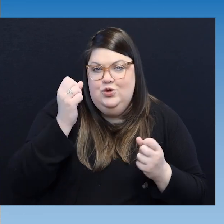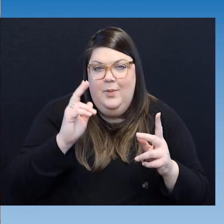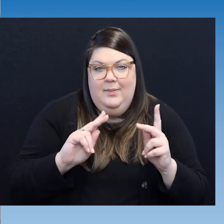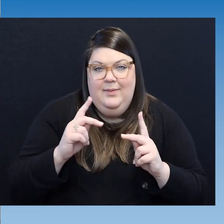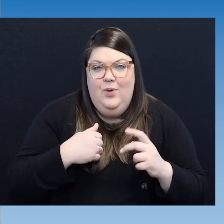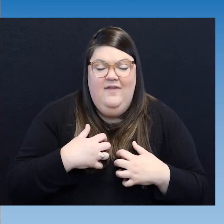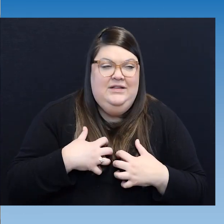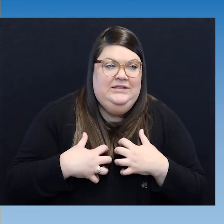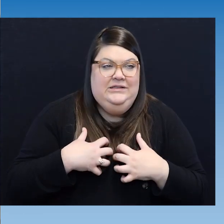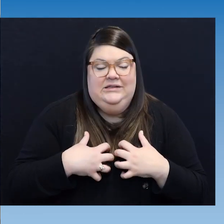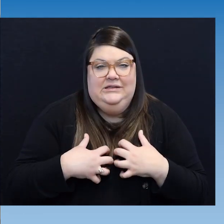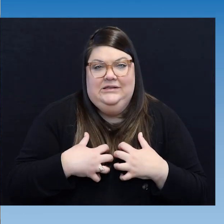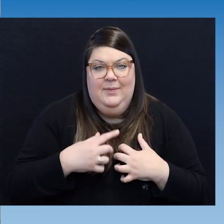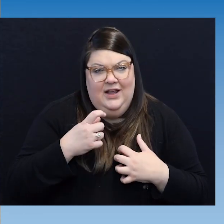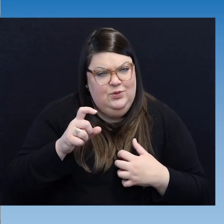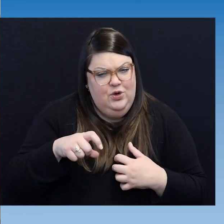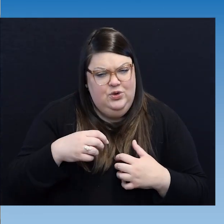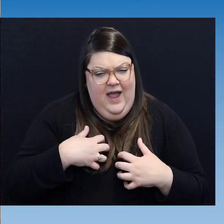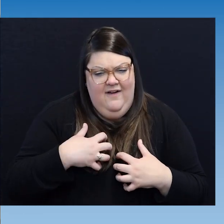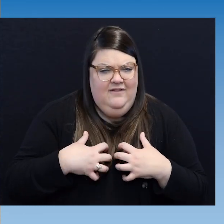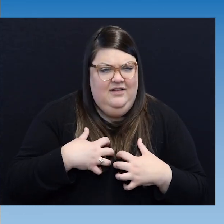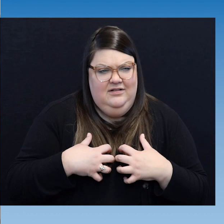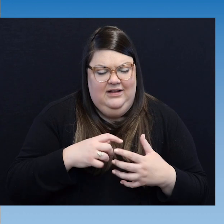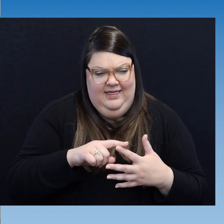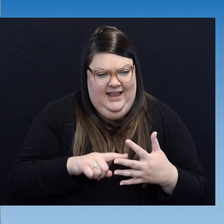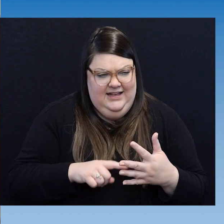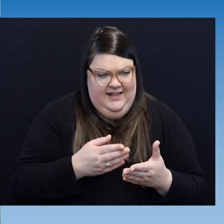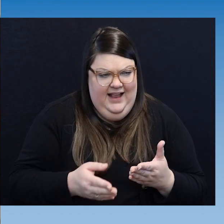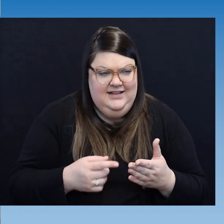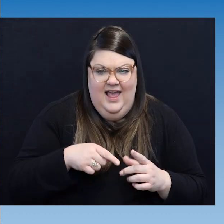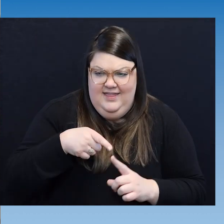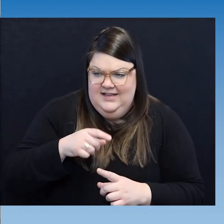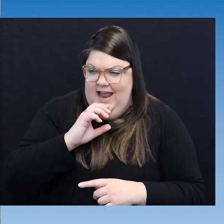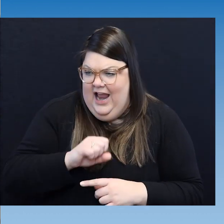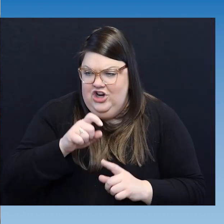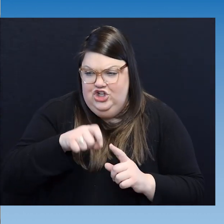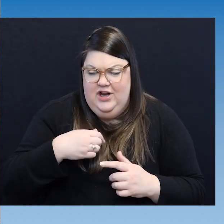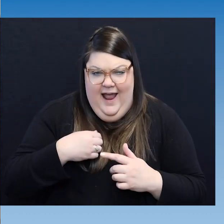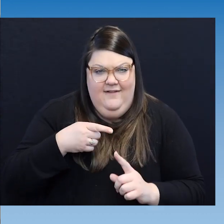have this angst because we're told we should have a certain thing at a certain age. And